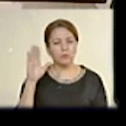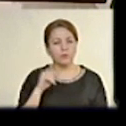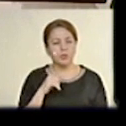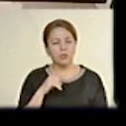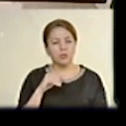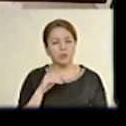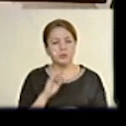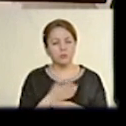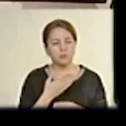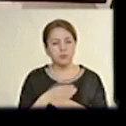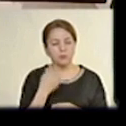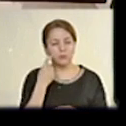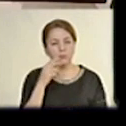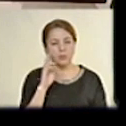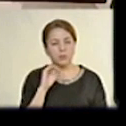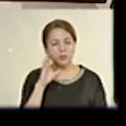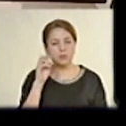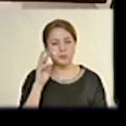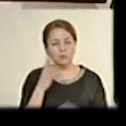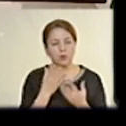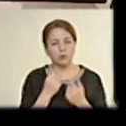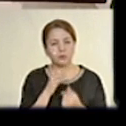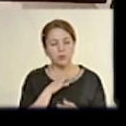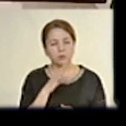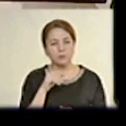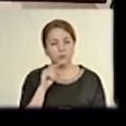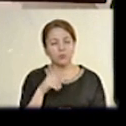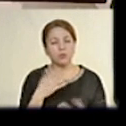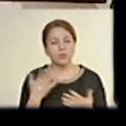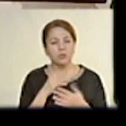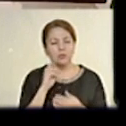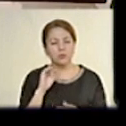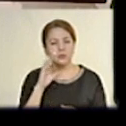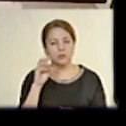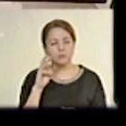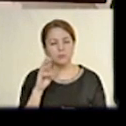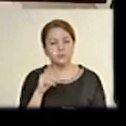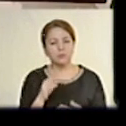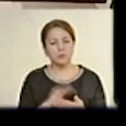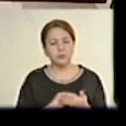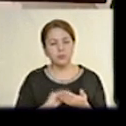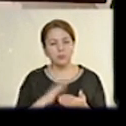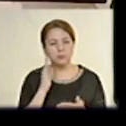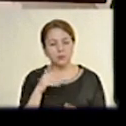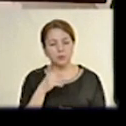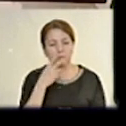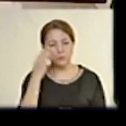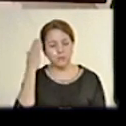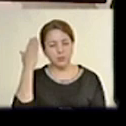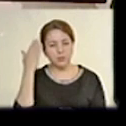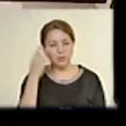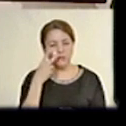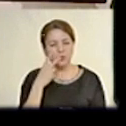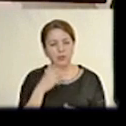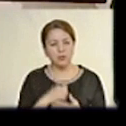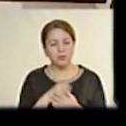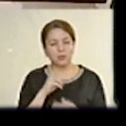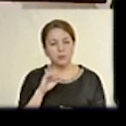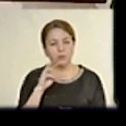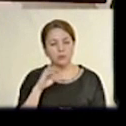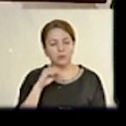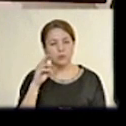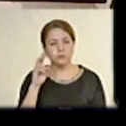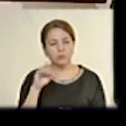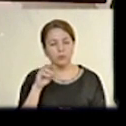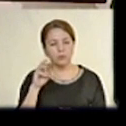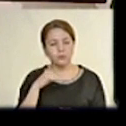bo'lingan bir qismi olinyapti. Biz buni qanday qism deb yozib olar ekanmiz? Barakalla. Butun, butun, ikki